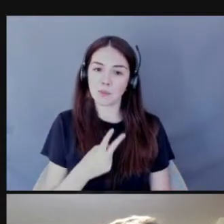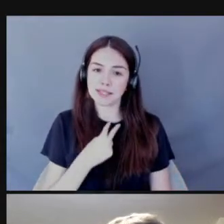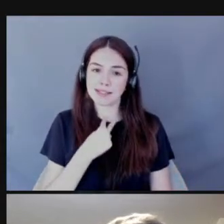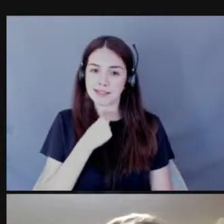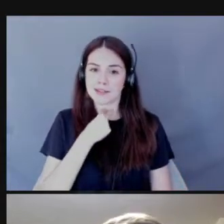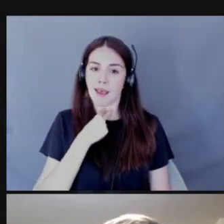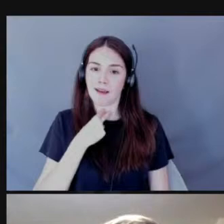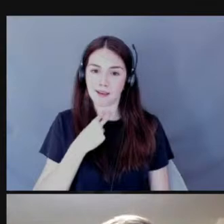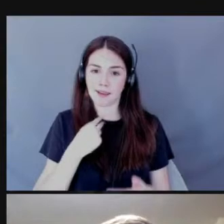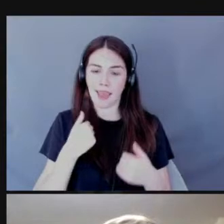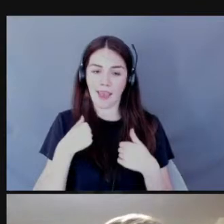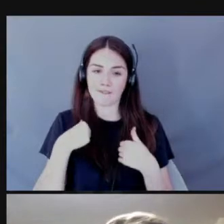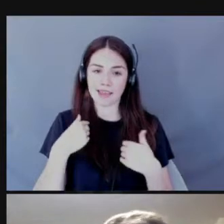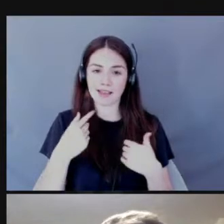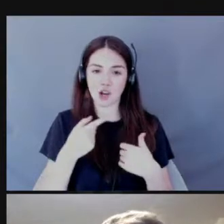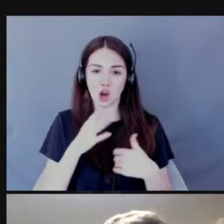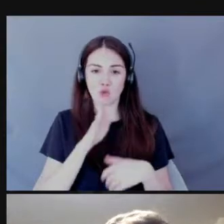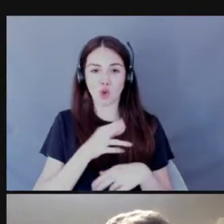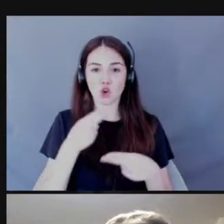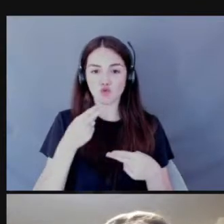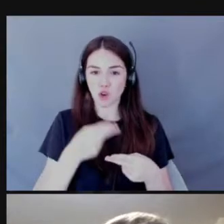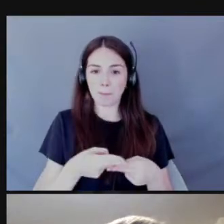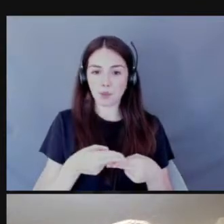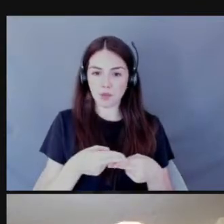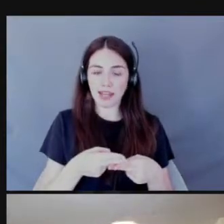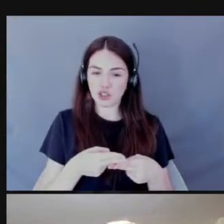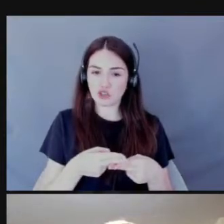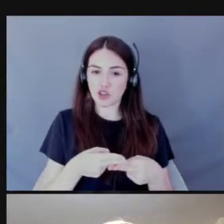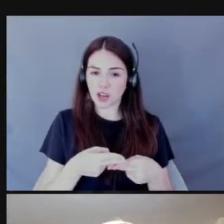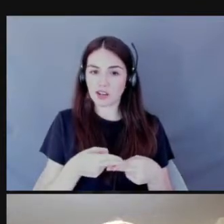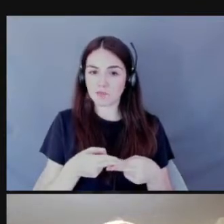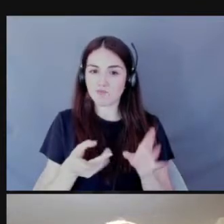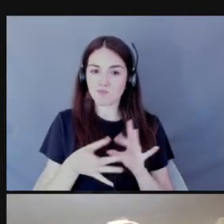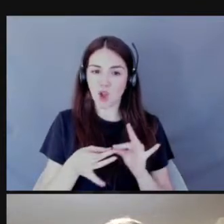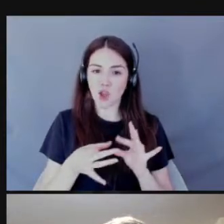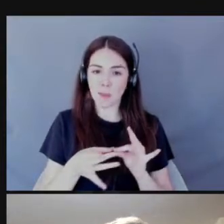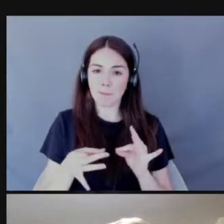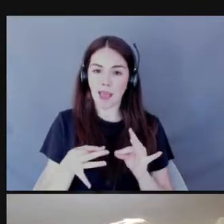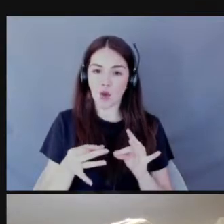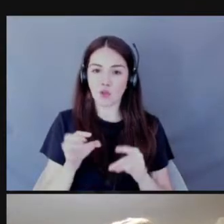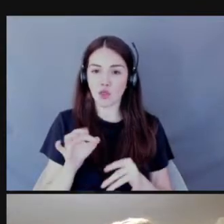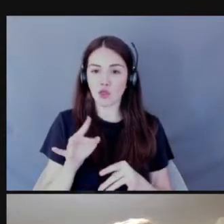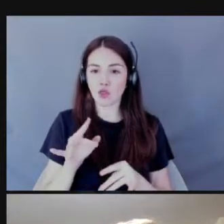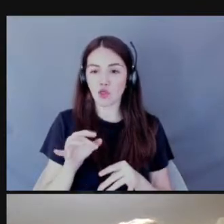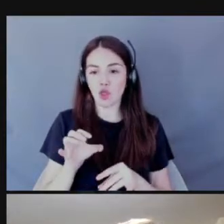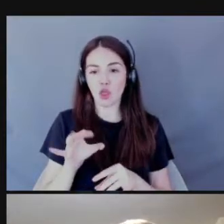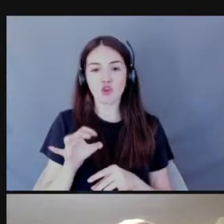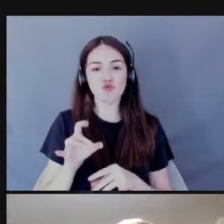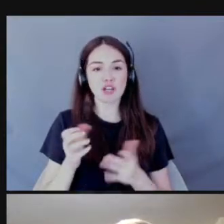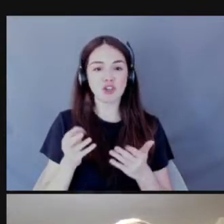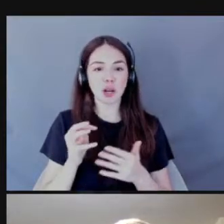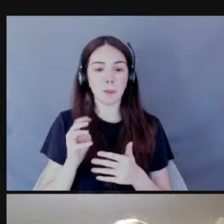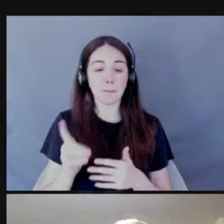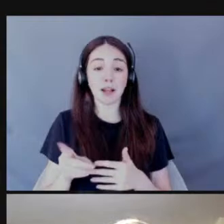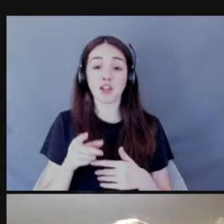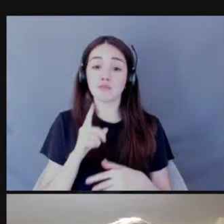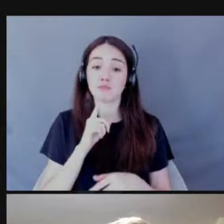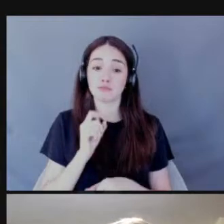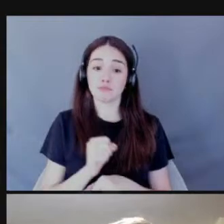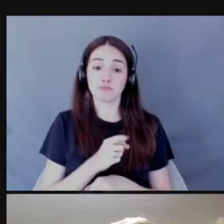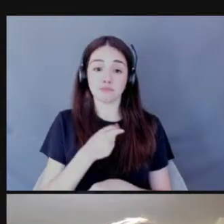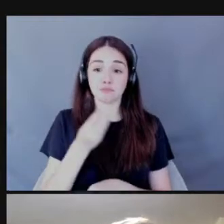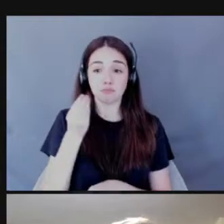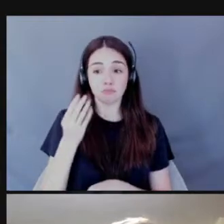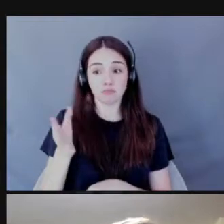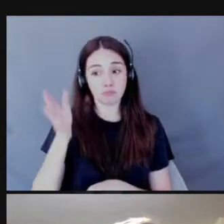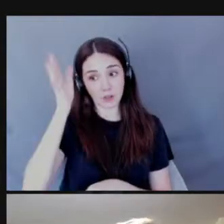for midwifing this creature into Maryland. In fact, when she went and told her father about what she